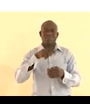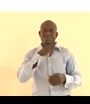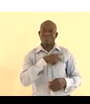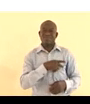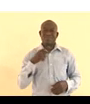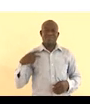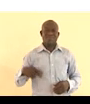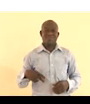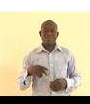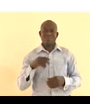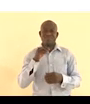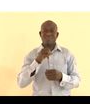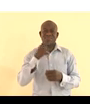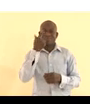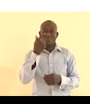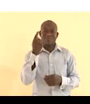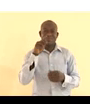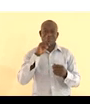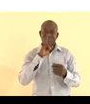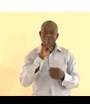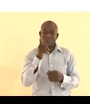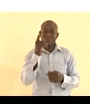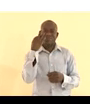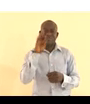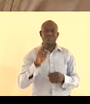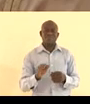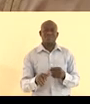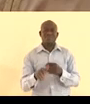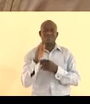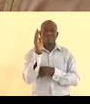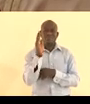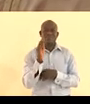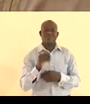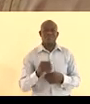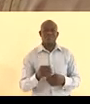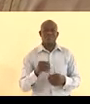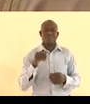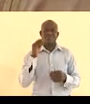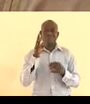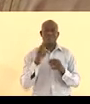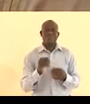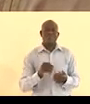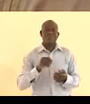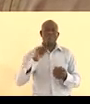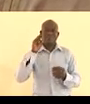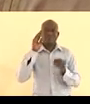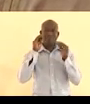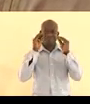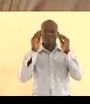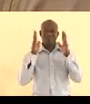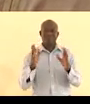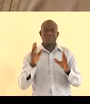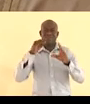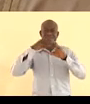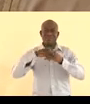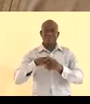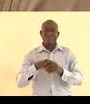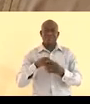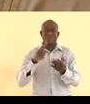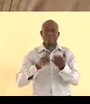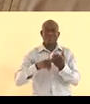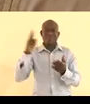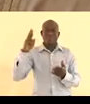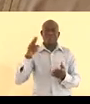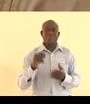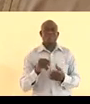parliament, or in corporate boardroom to say the truth of God. So you are a teacher in the university, in the Nigerian university system, where there is the anomaly